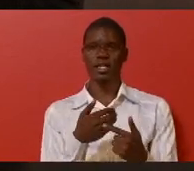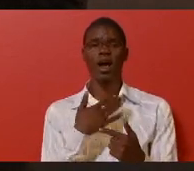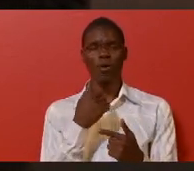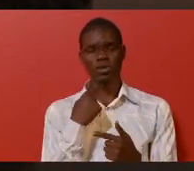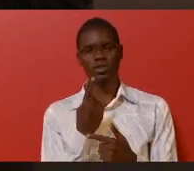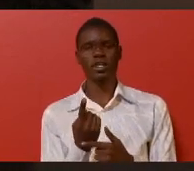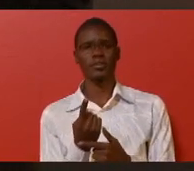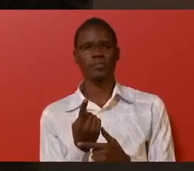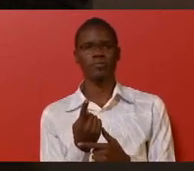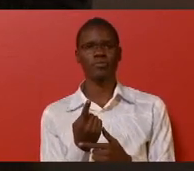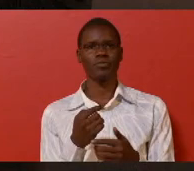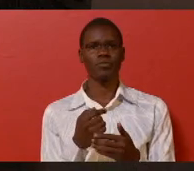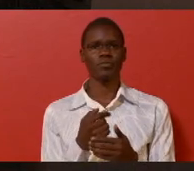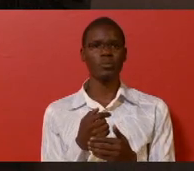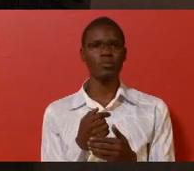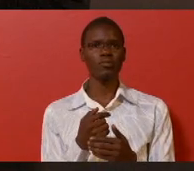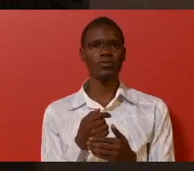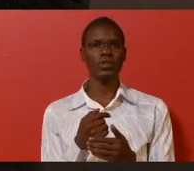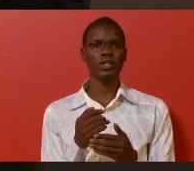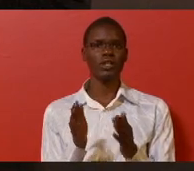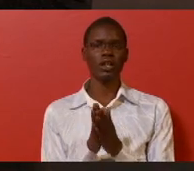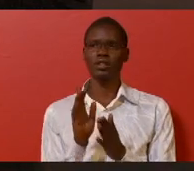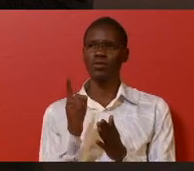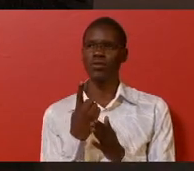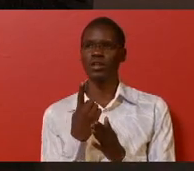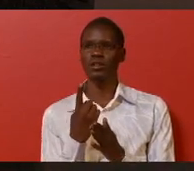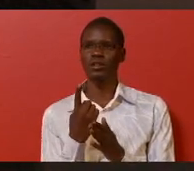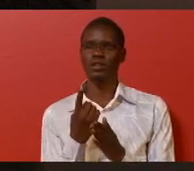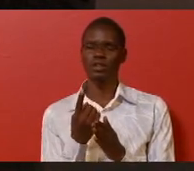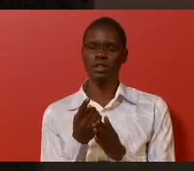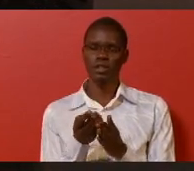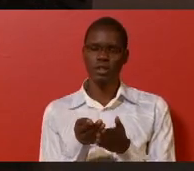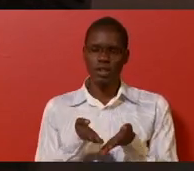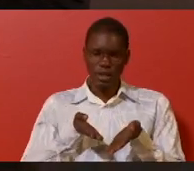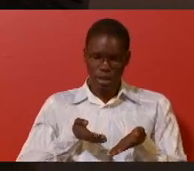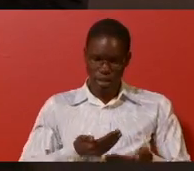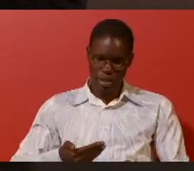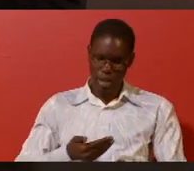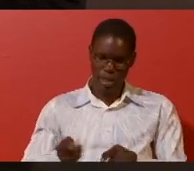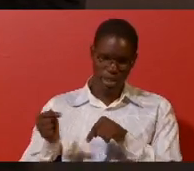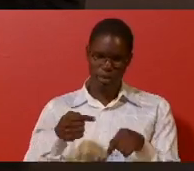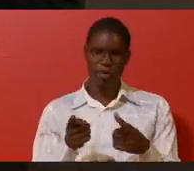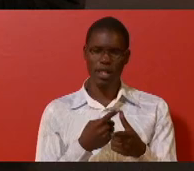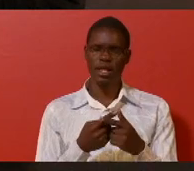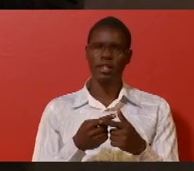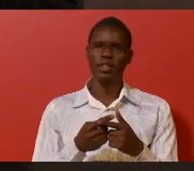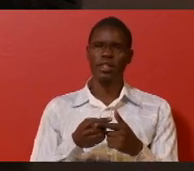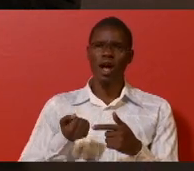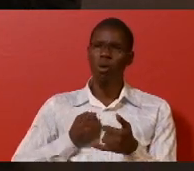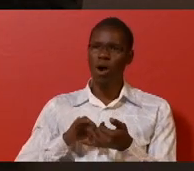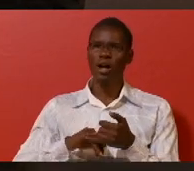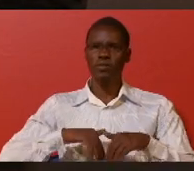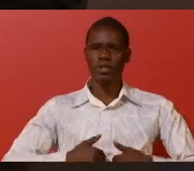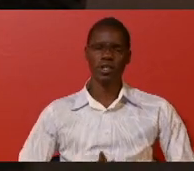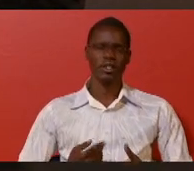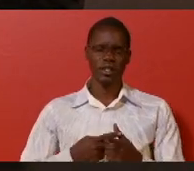tell you what happened when we first had children. And our first child came, our daughter, and Elaine was very tired, and she was doing all these things. And